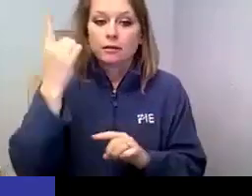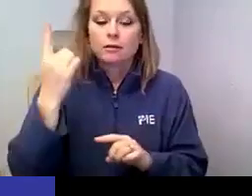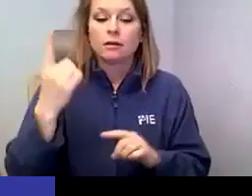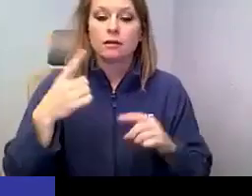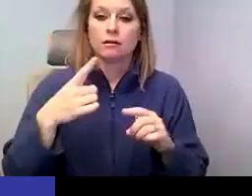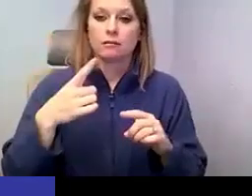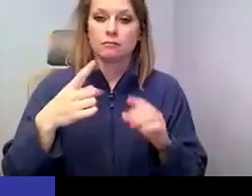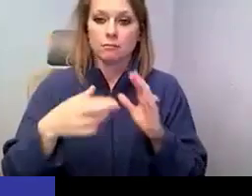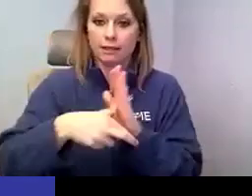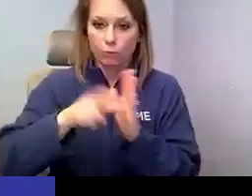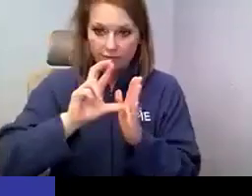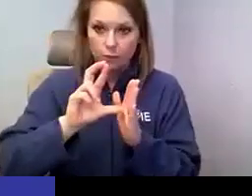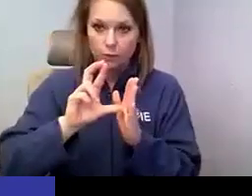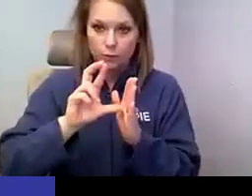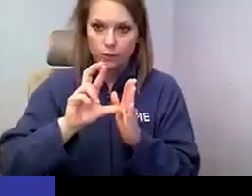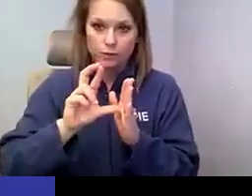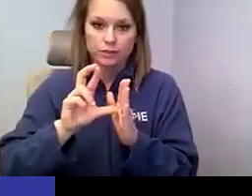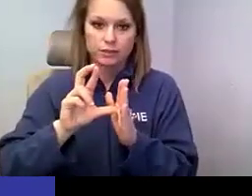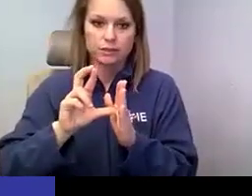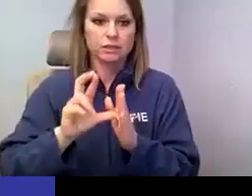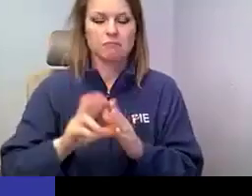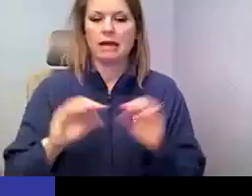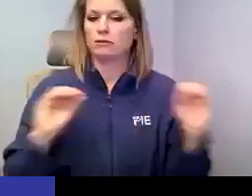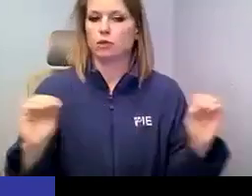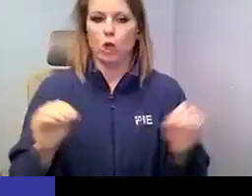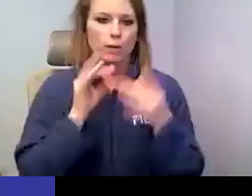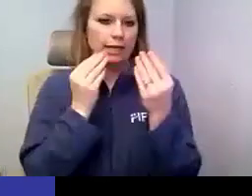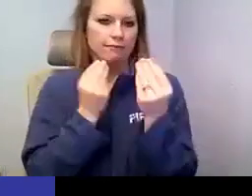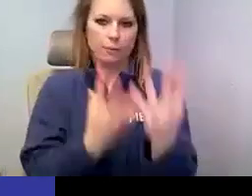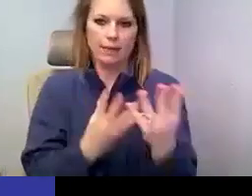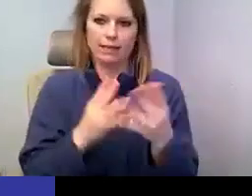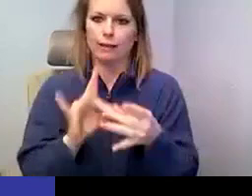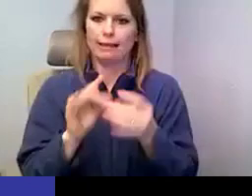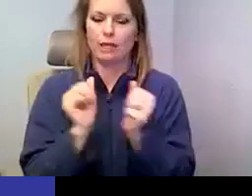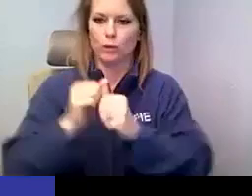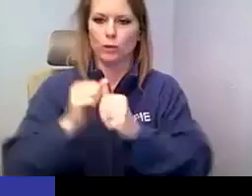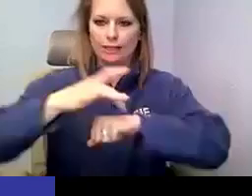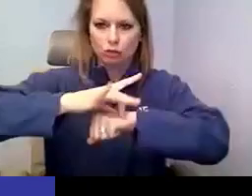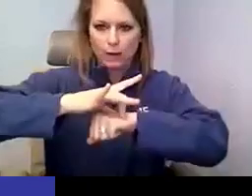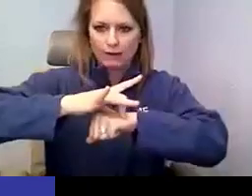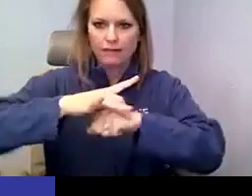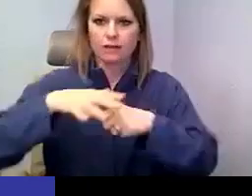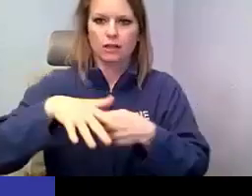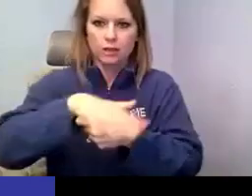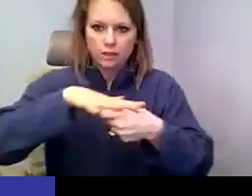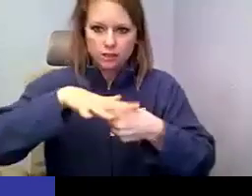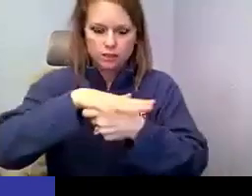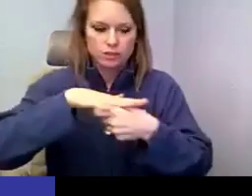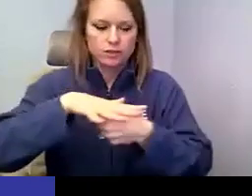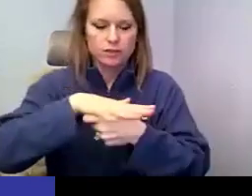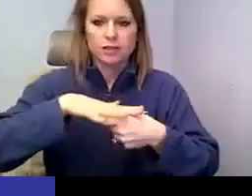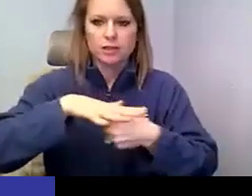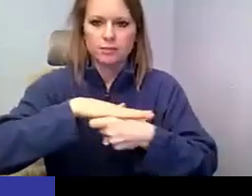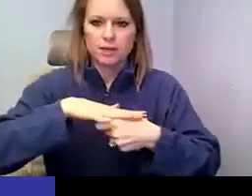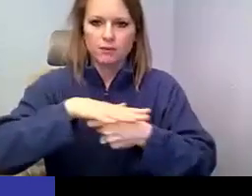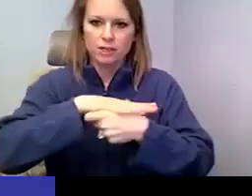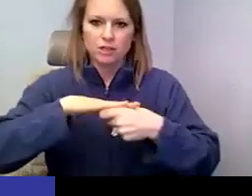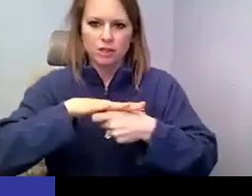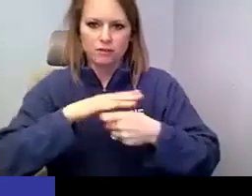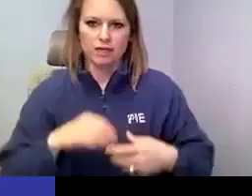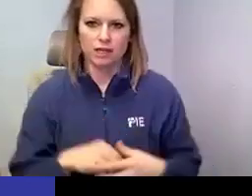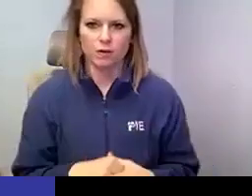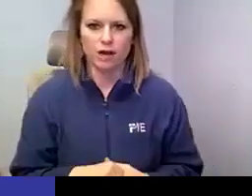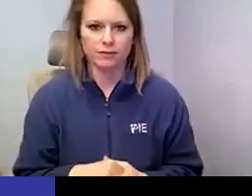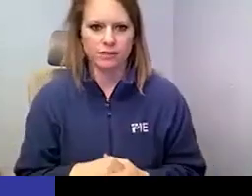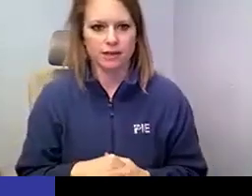has no information about geographic location or socioeconomic status. Now, this might be a red flag if you're in a